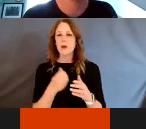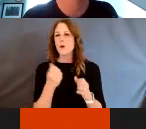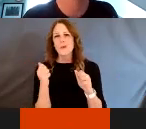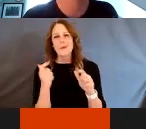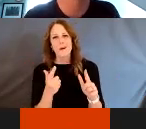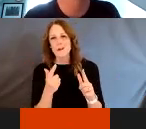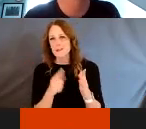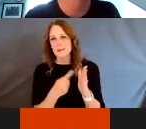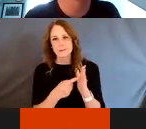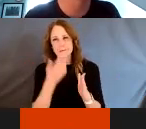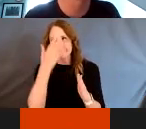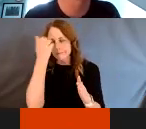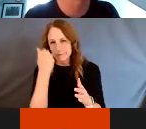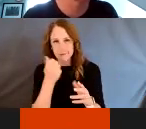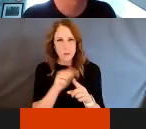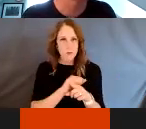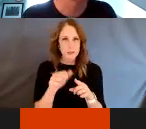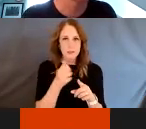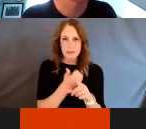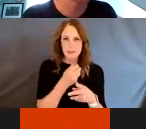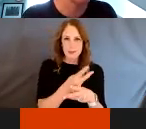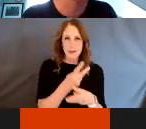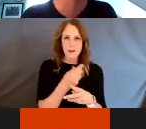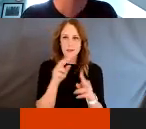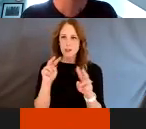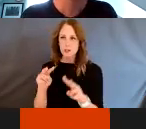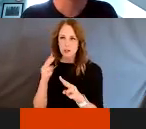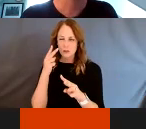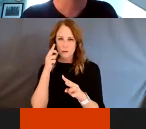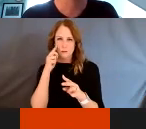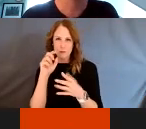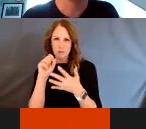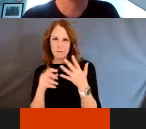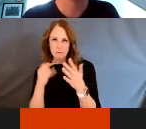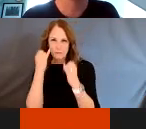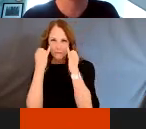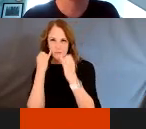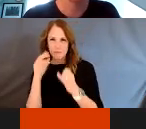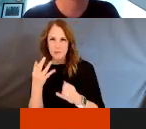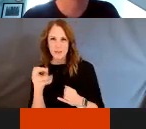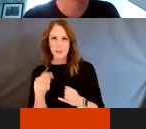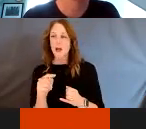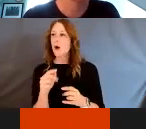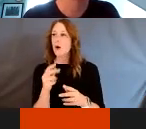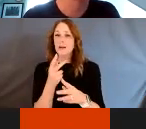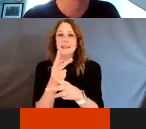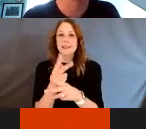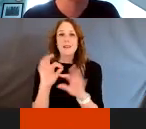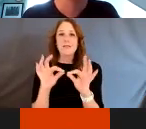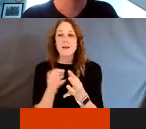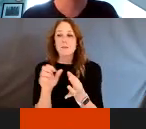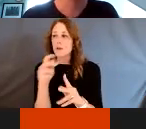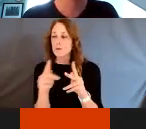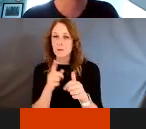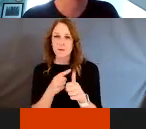practicing self-care. So let's look to see if anyone shared anything in the chat. They take care of family or others first.